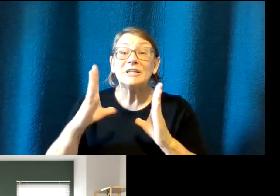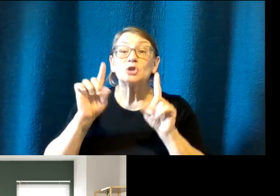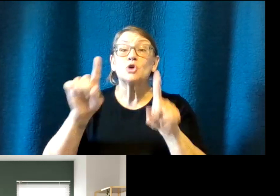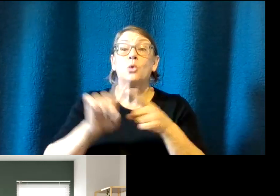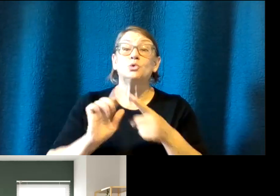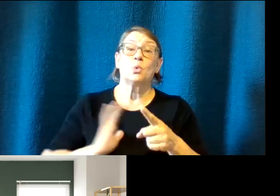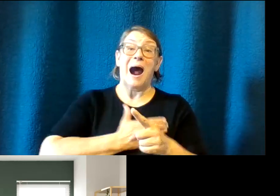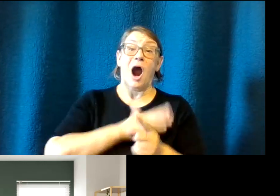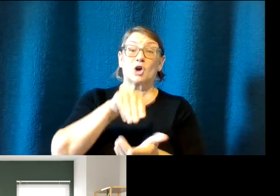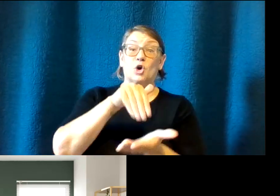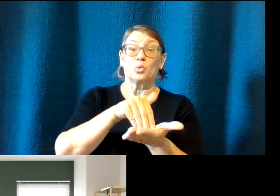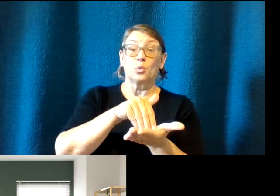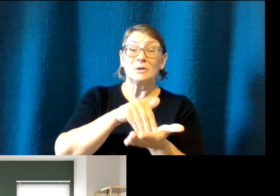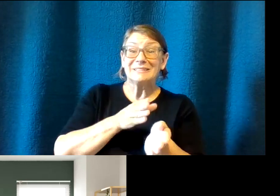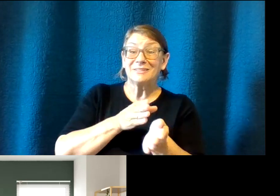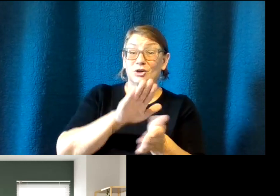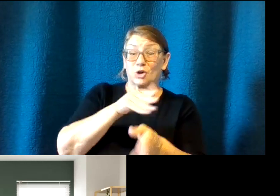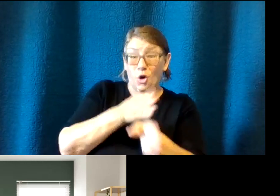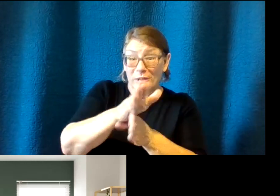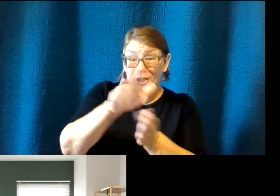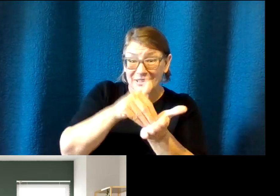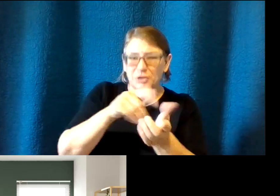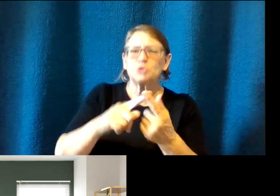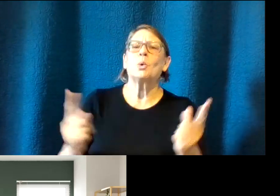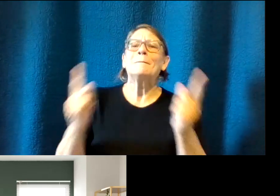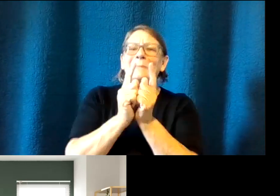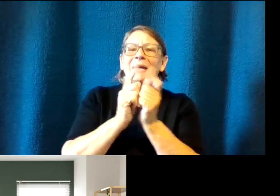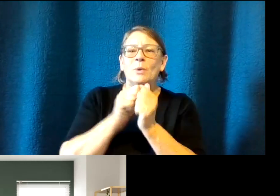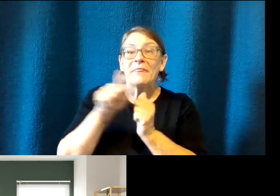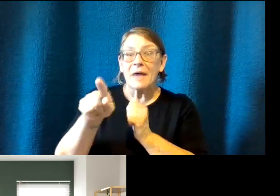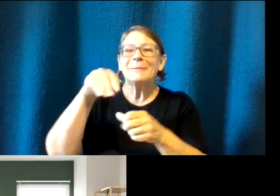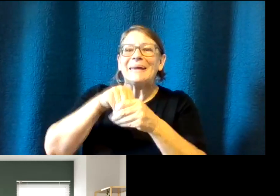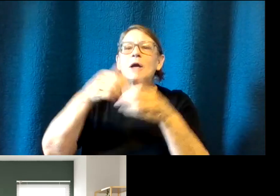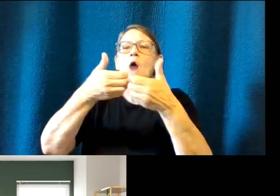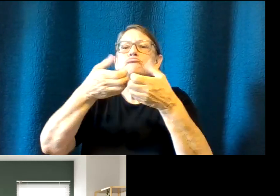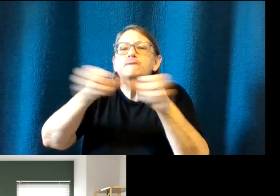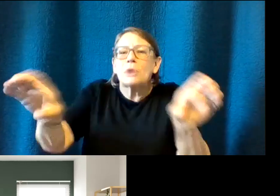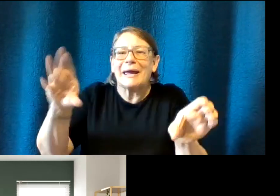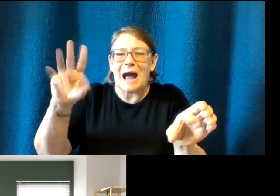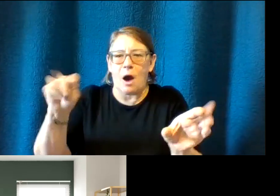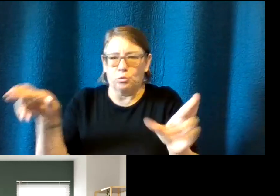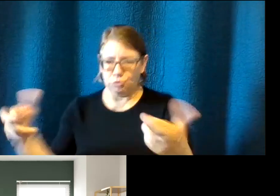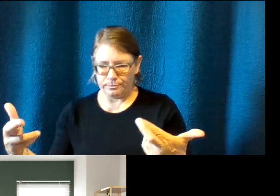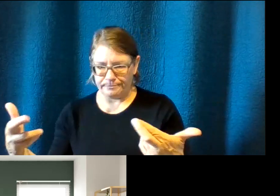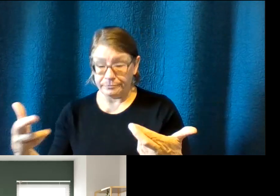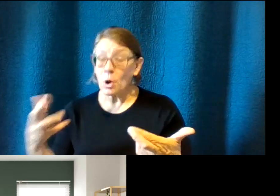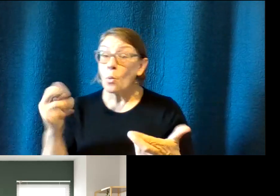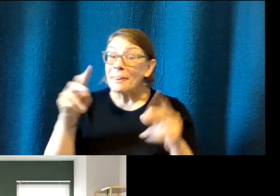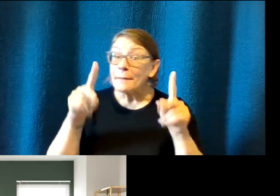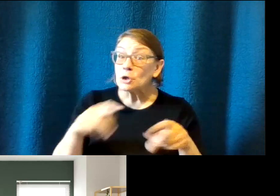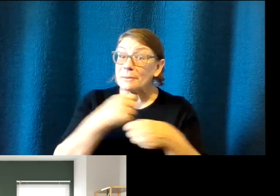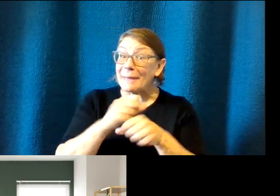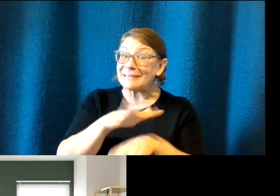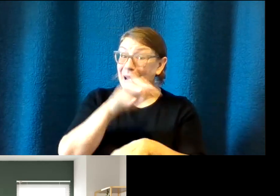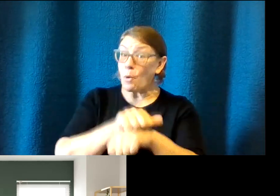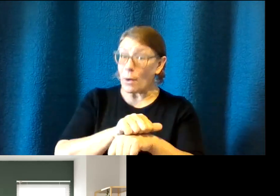career center and make an appointment to meet with them in a breakout room. When they make that appointment to